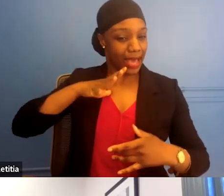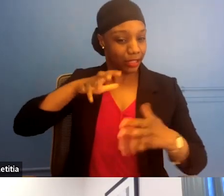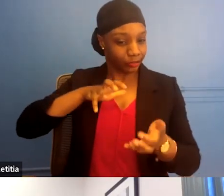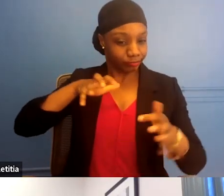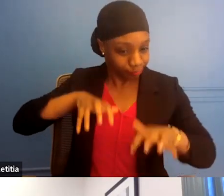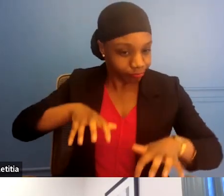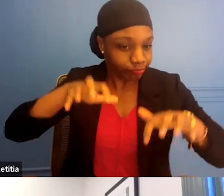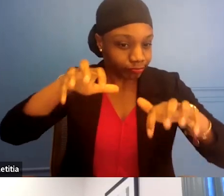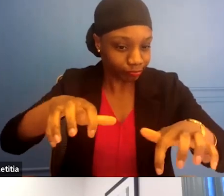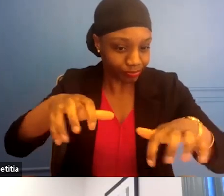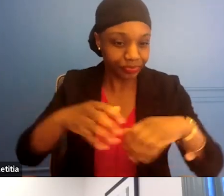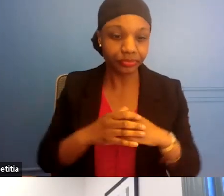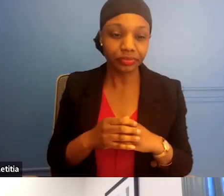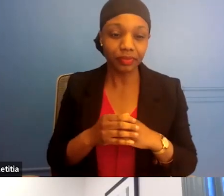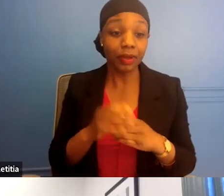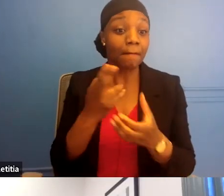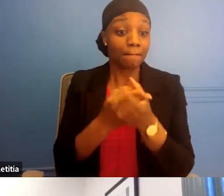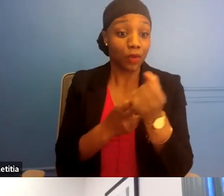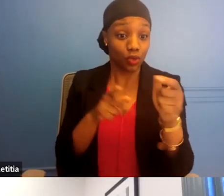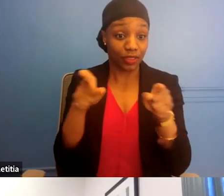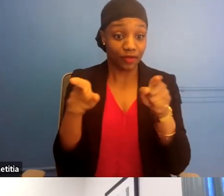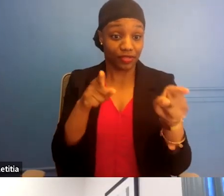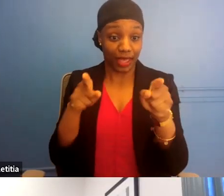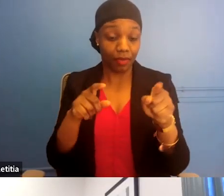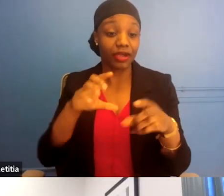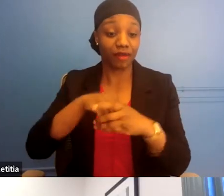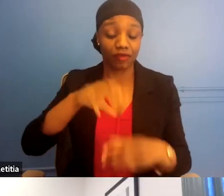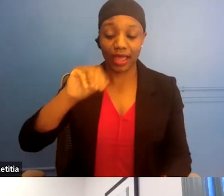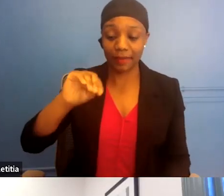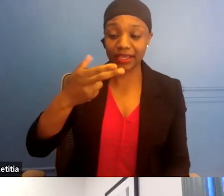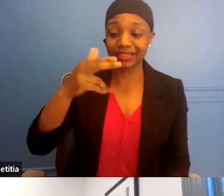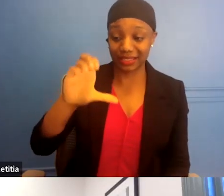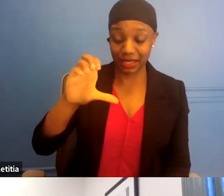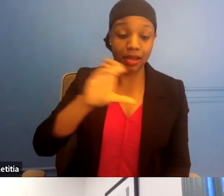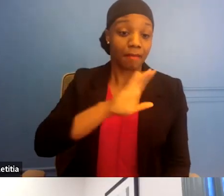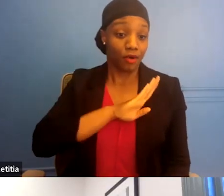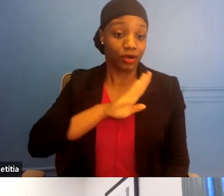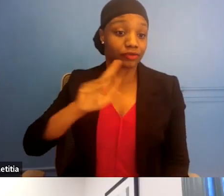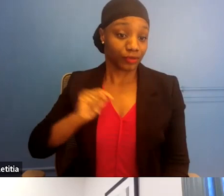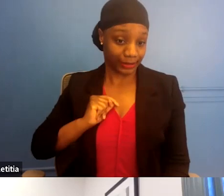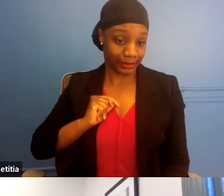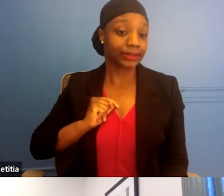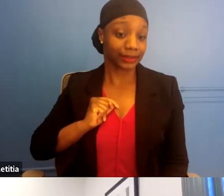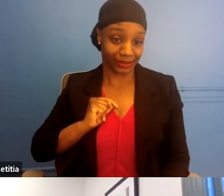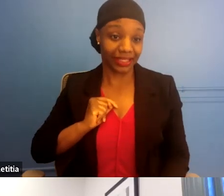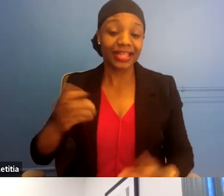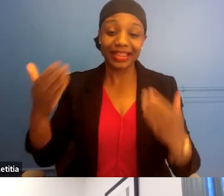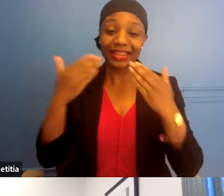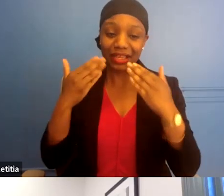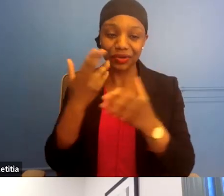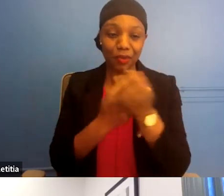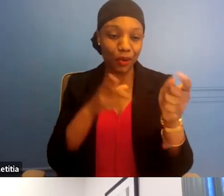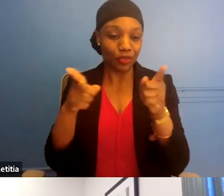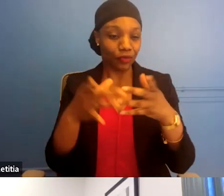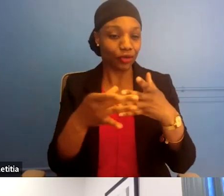also pleased to say that both are members of the MHC, Mount Holyoke College Board of Trustees. Thank you both for your leadership